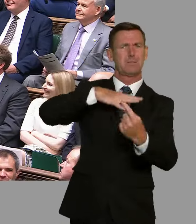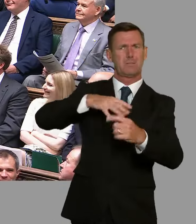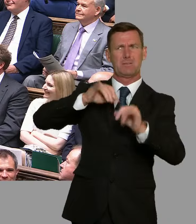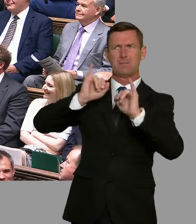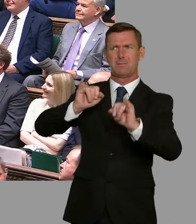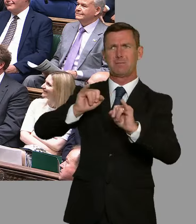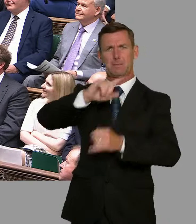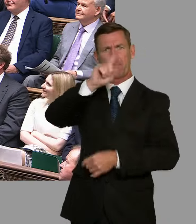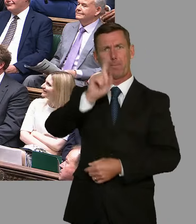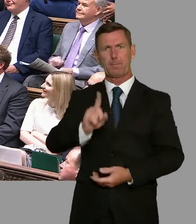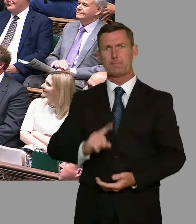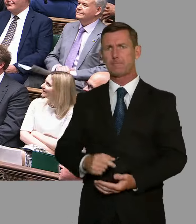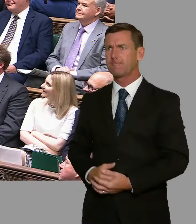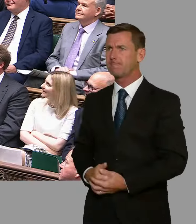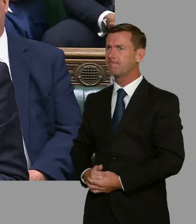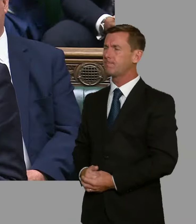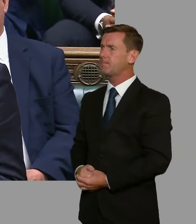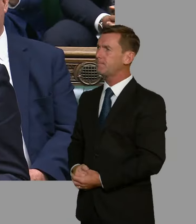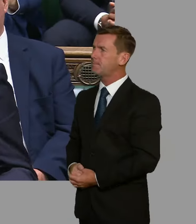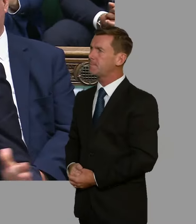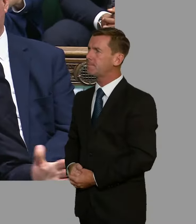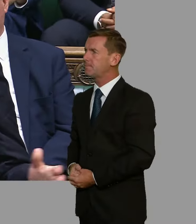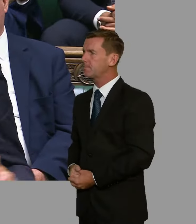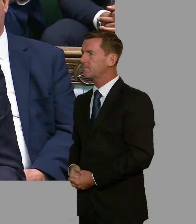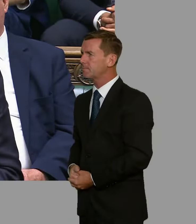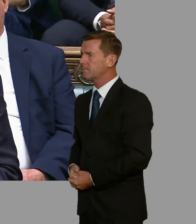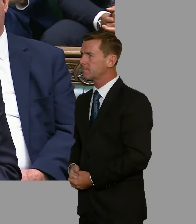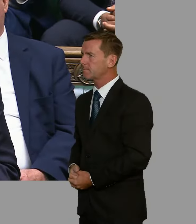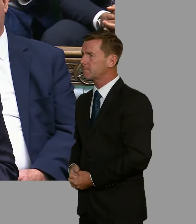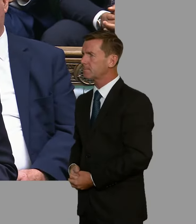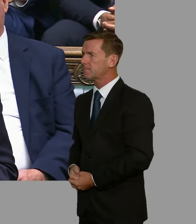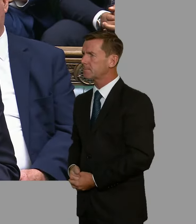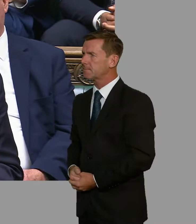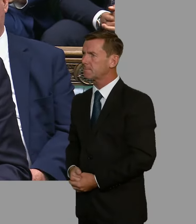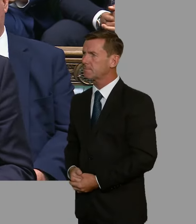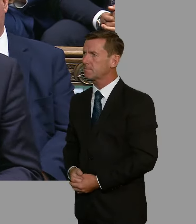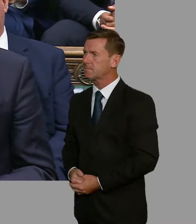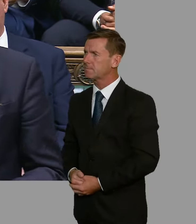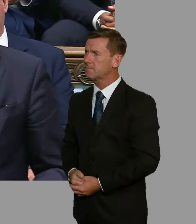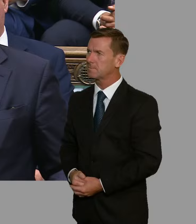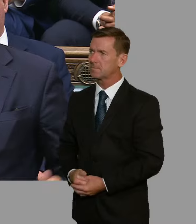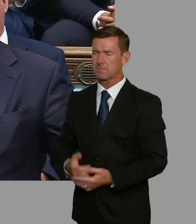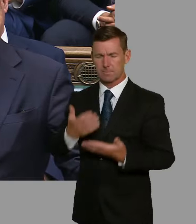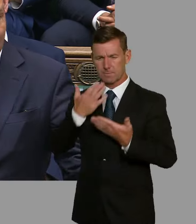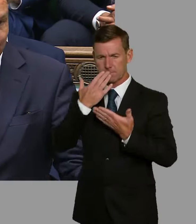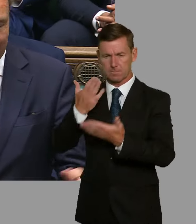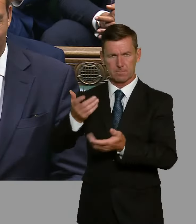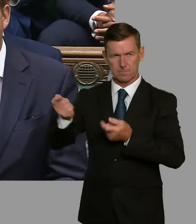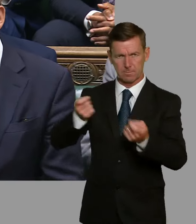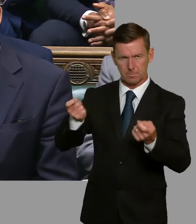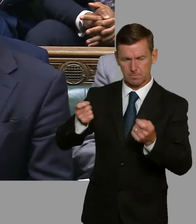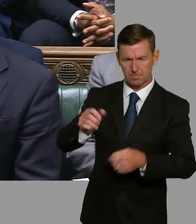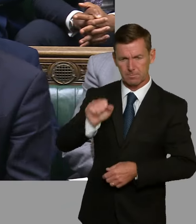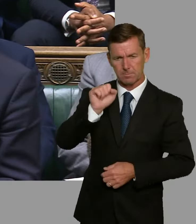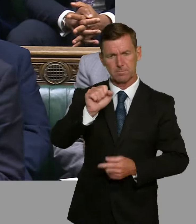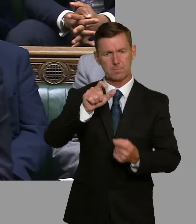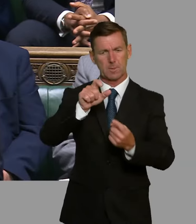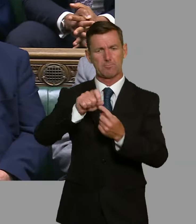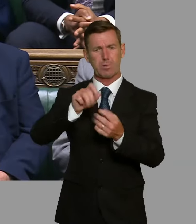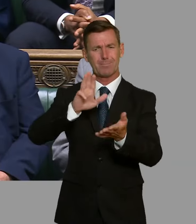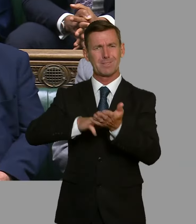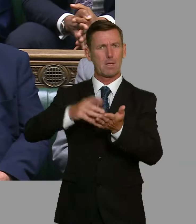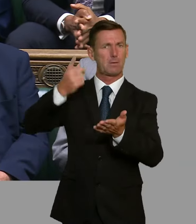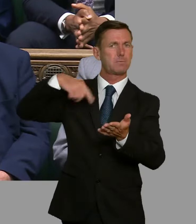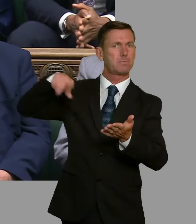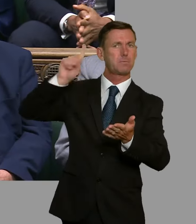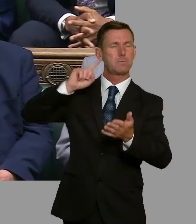Thank you, Mr. Speaker. The Prime Minister told us during the general election that he is a socialist. What's